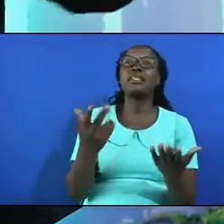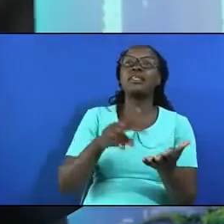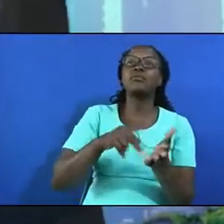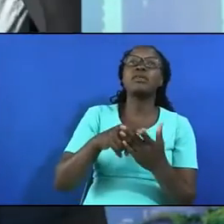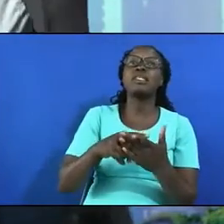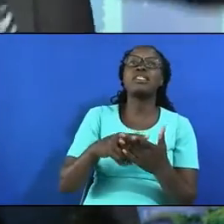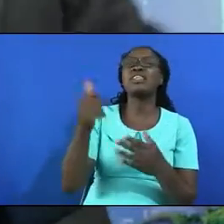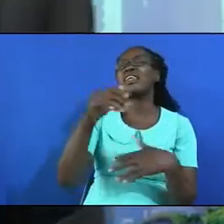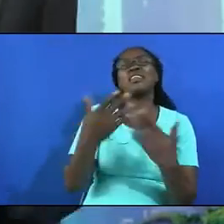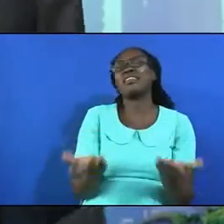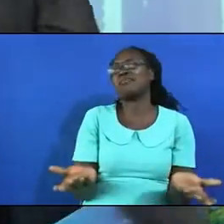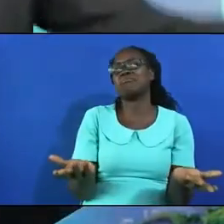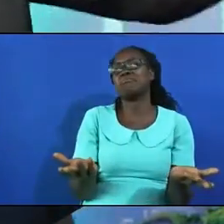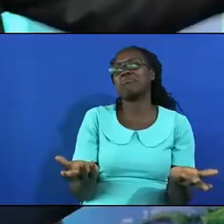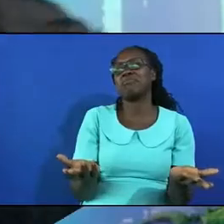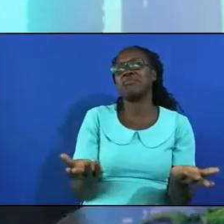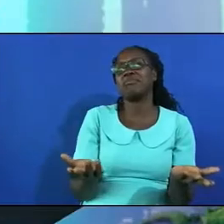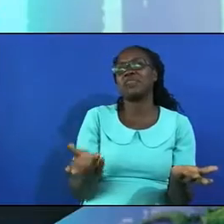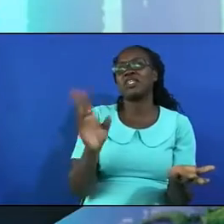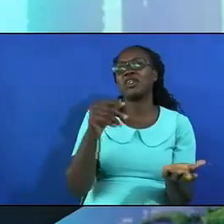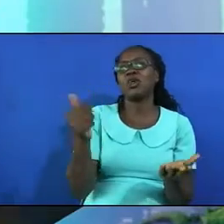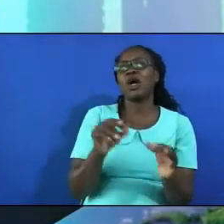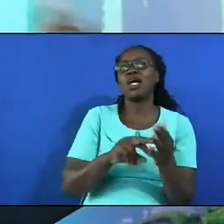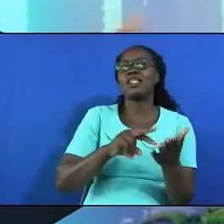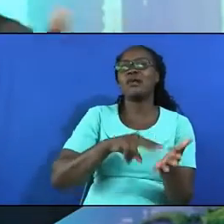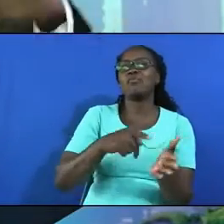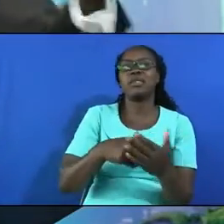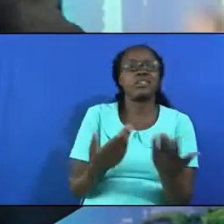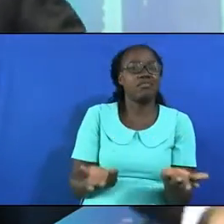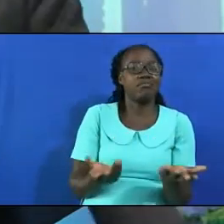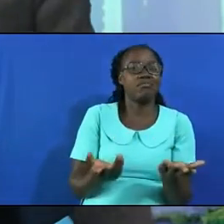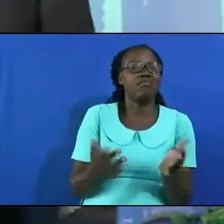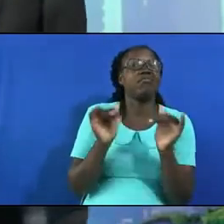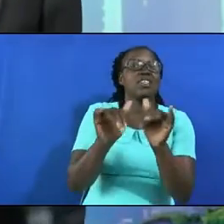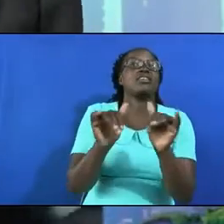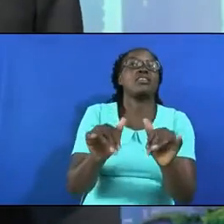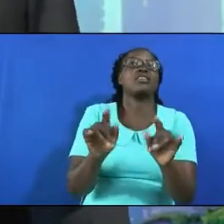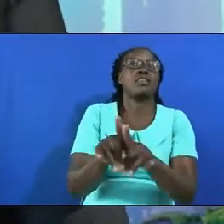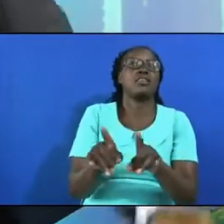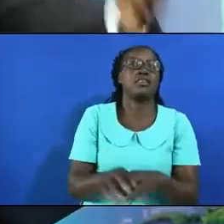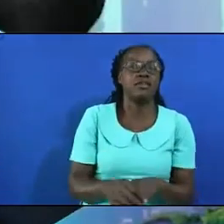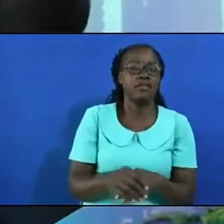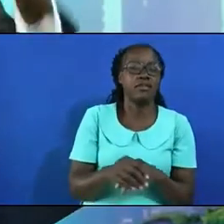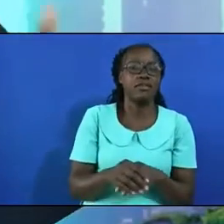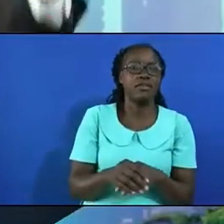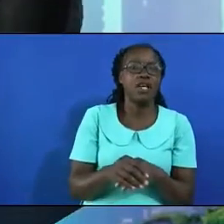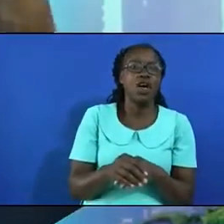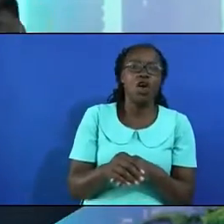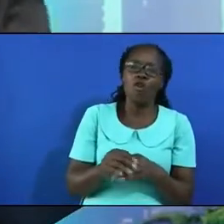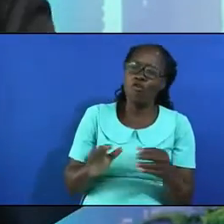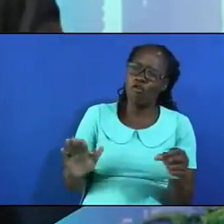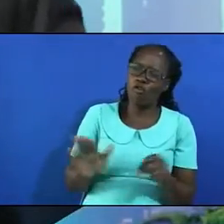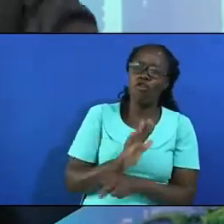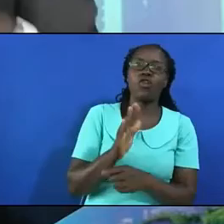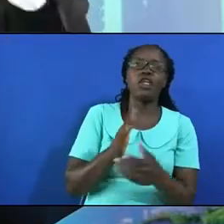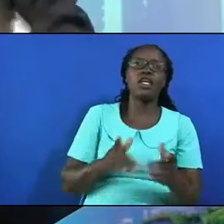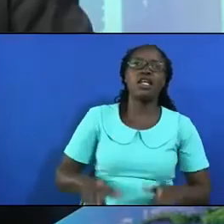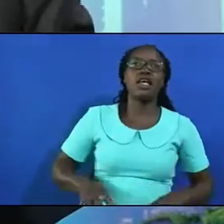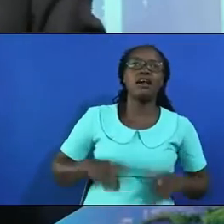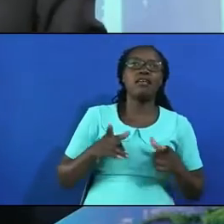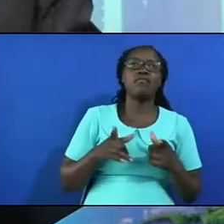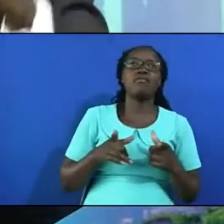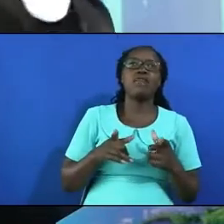means? Anything. I mean, there is no other definition. Anything means anything. Your entire life